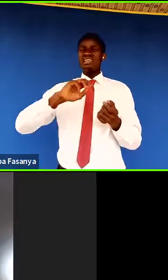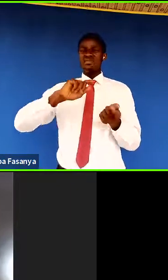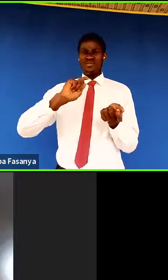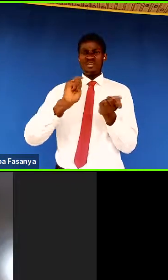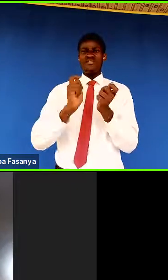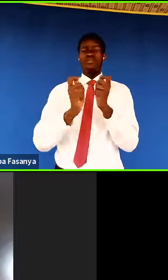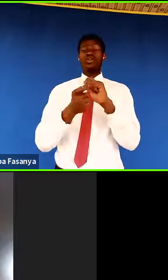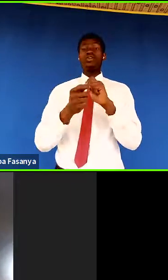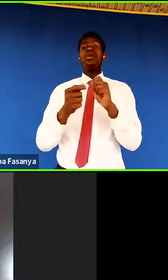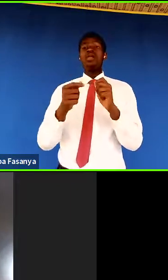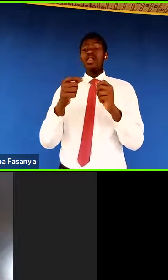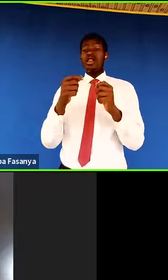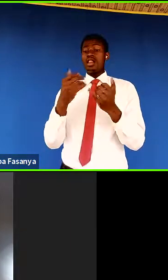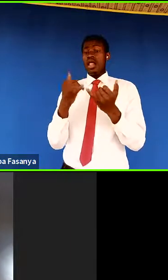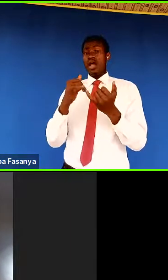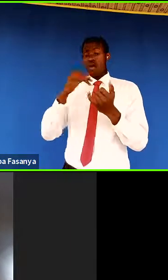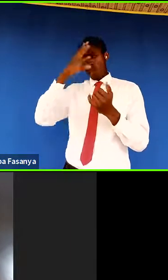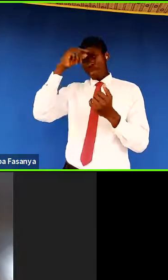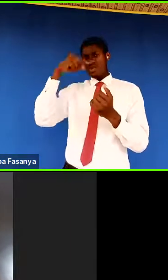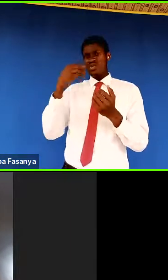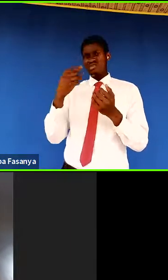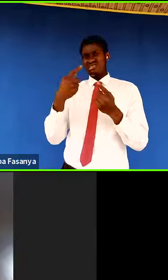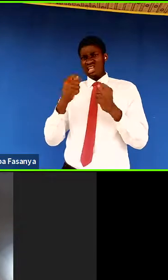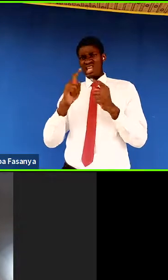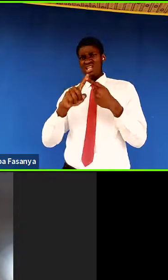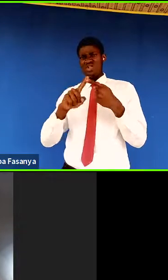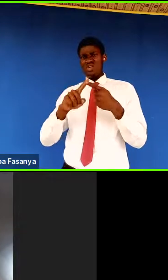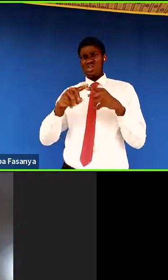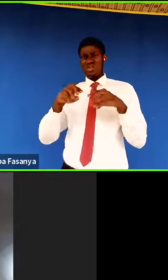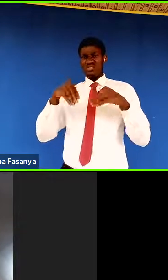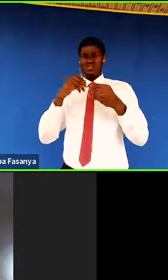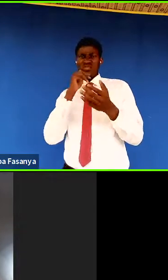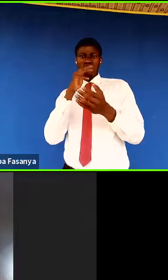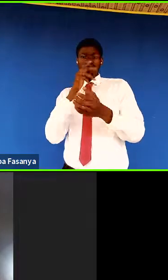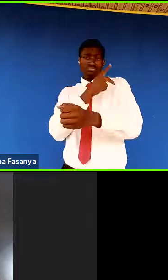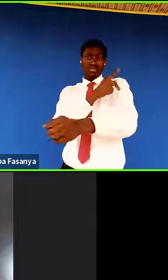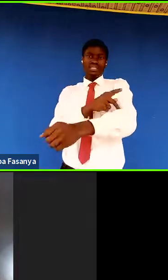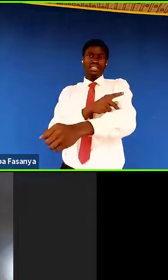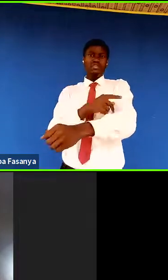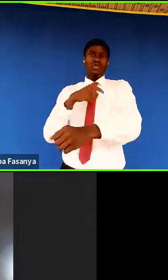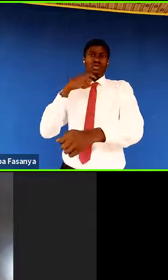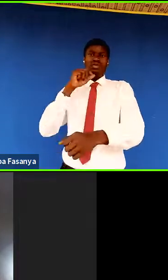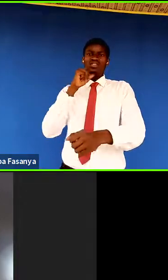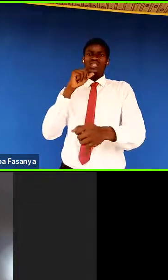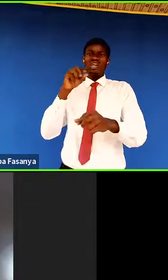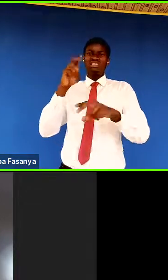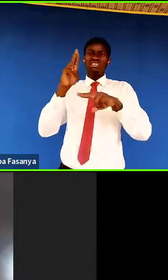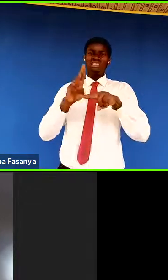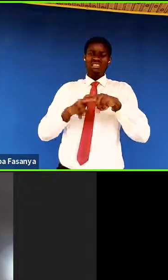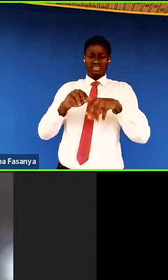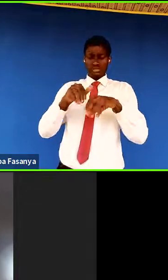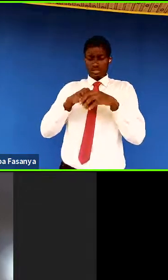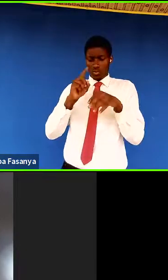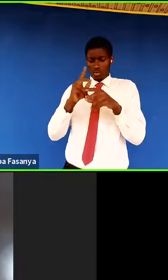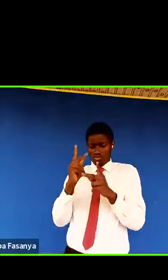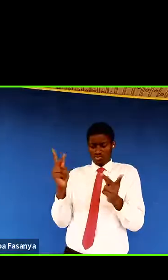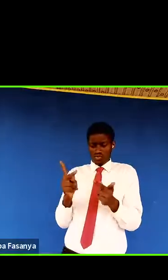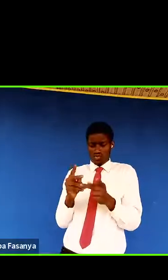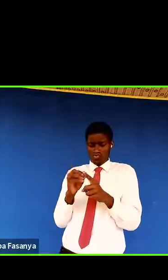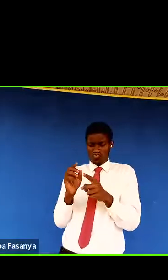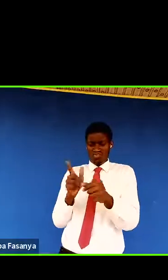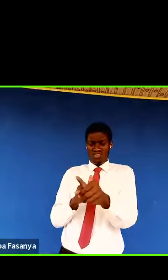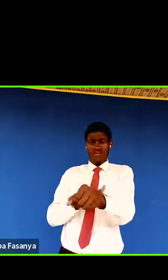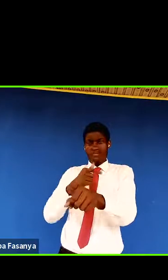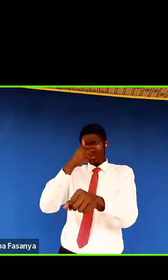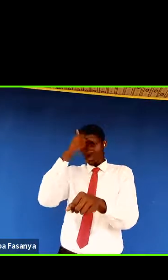trying to conceive should not sit in a position for too long because of the temperature of the scrotal sac. I know that the men are hearing this. Nobody